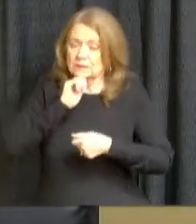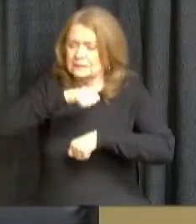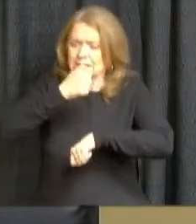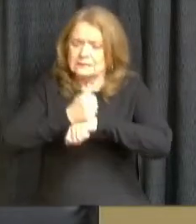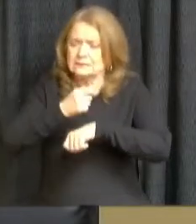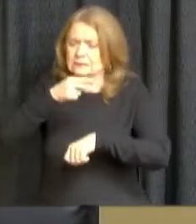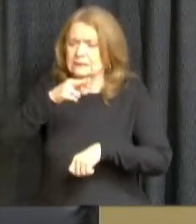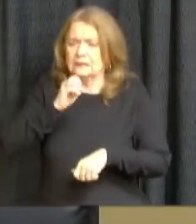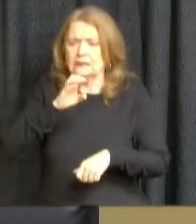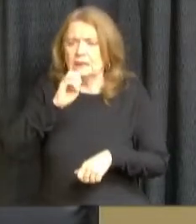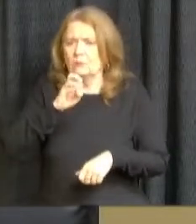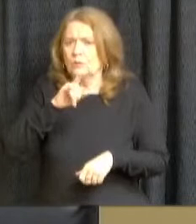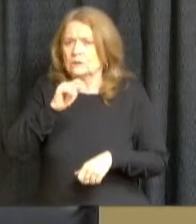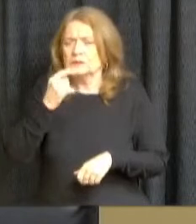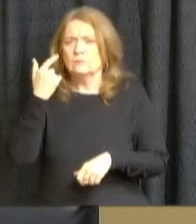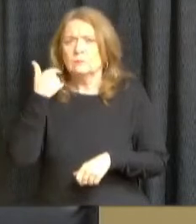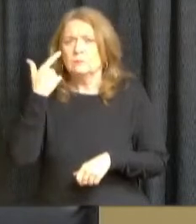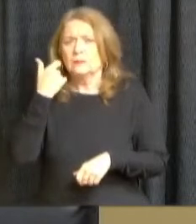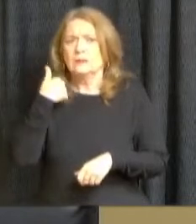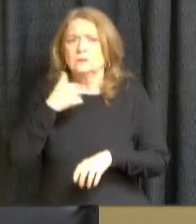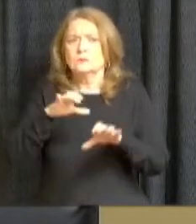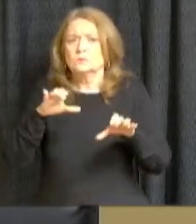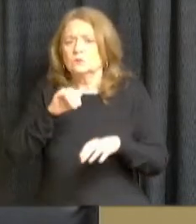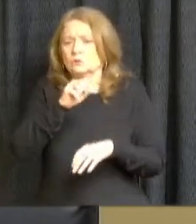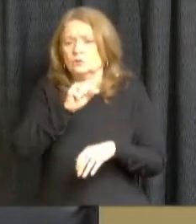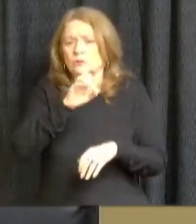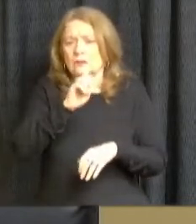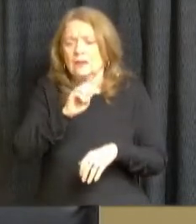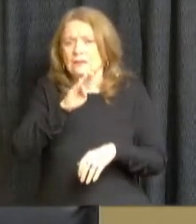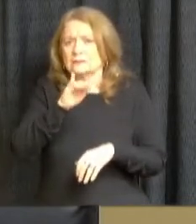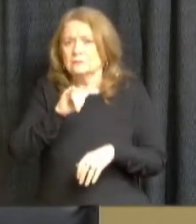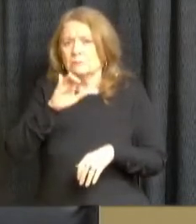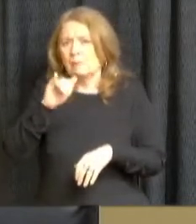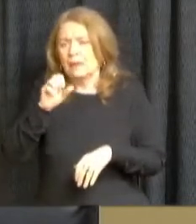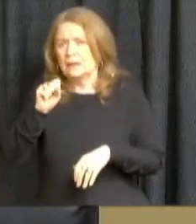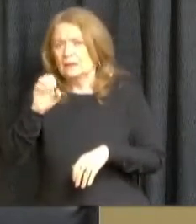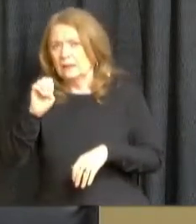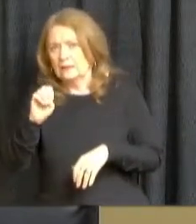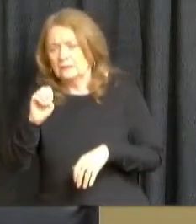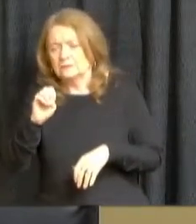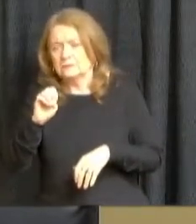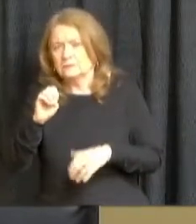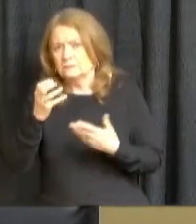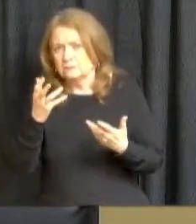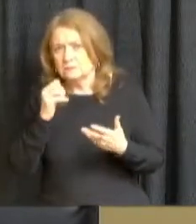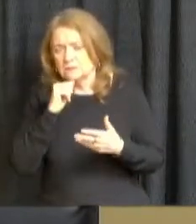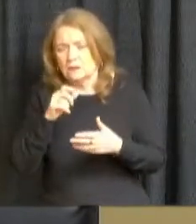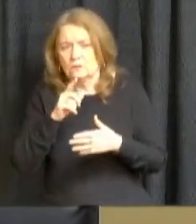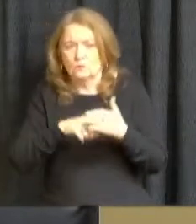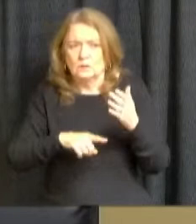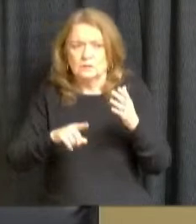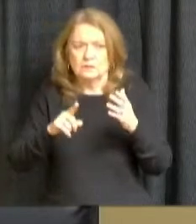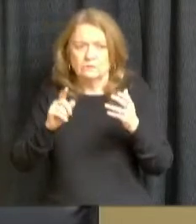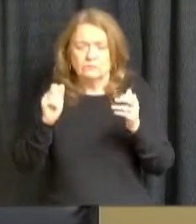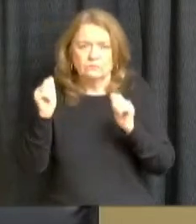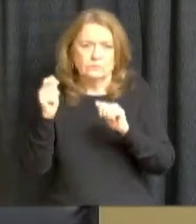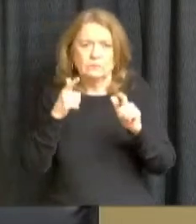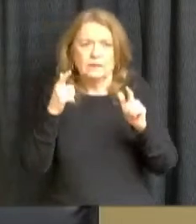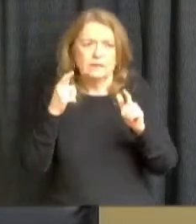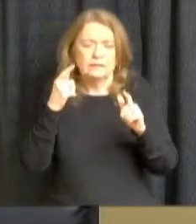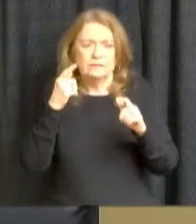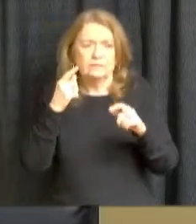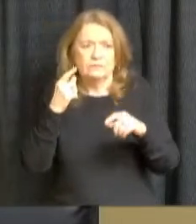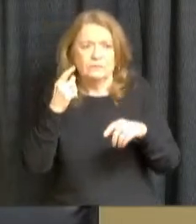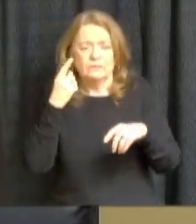precedent for anybody because we deal case by case, not by on what everybody thinks about a whole collaboration of people